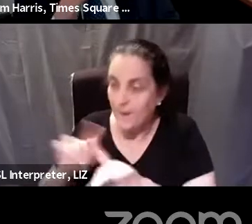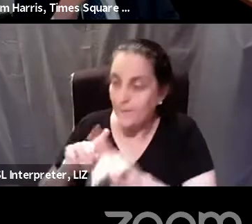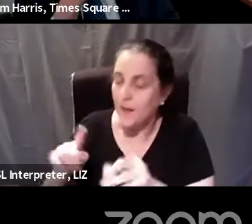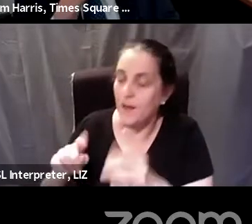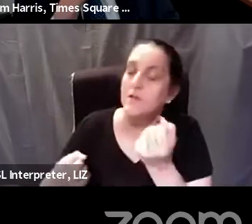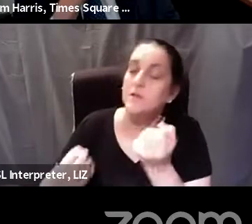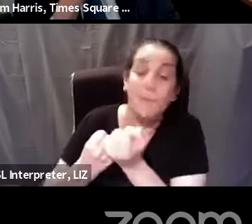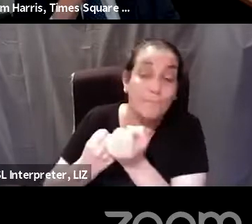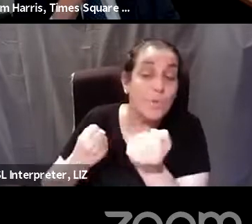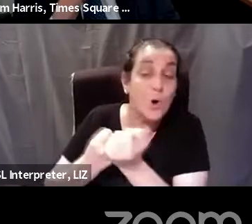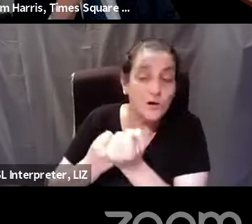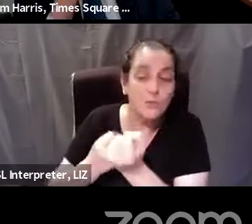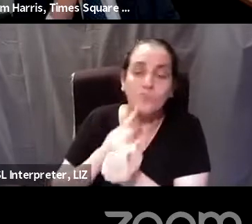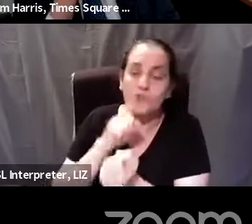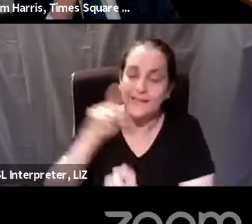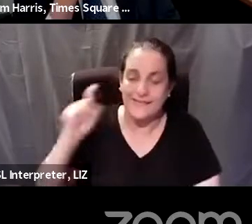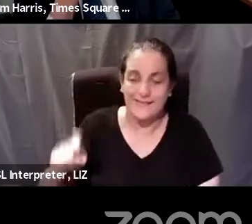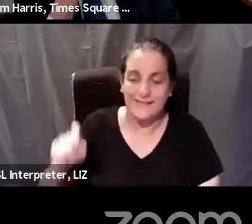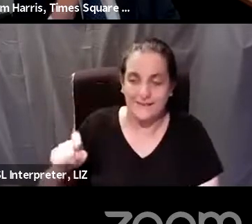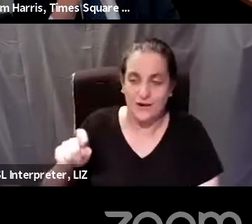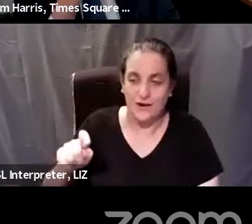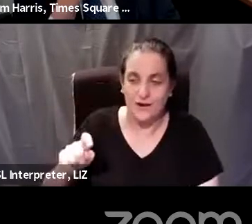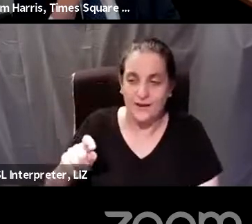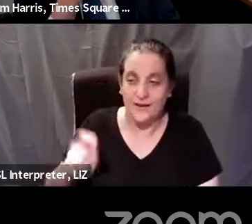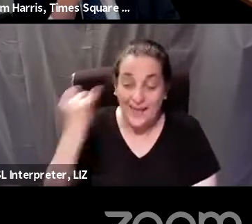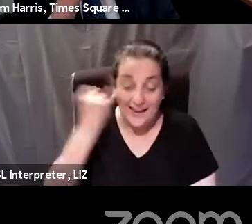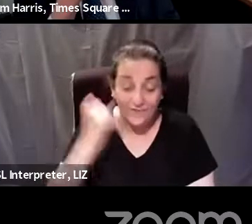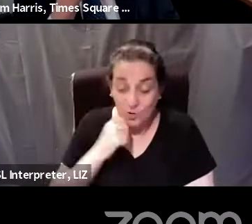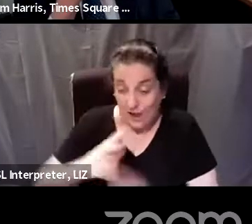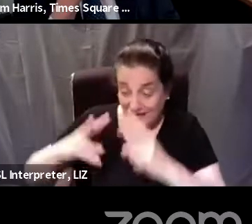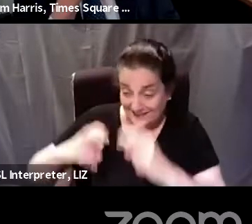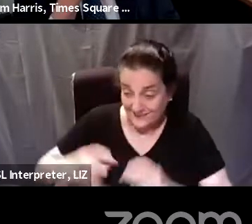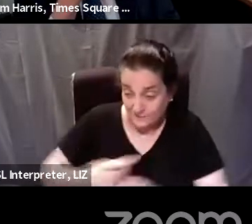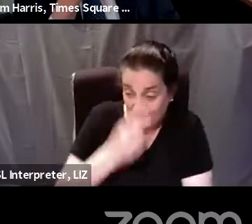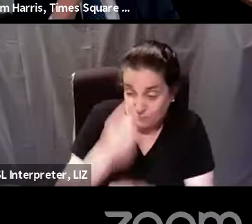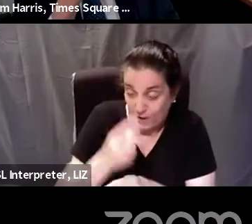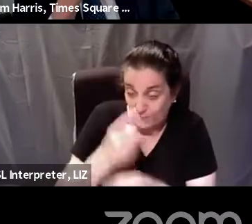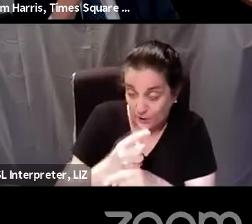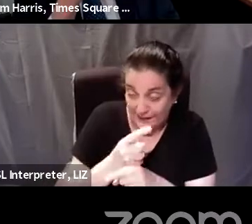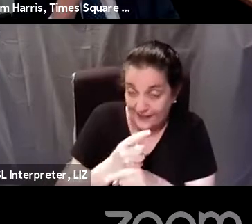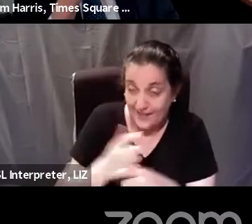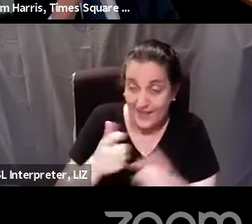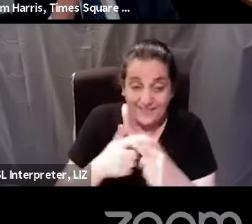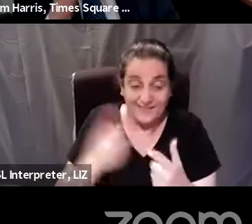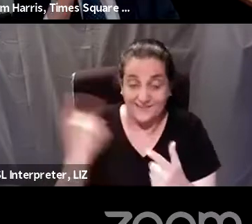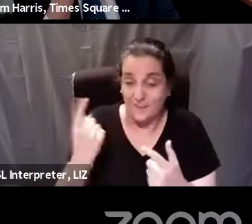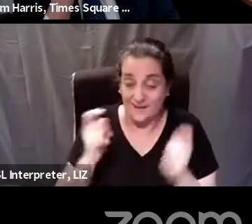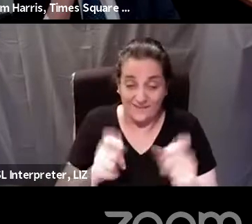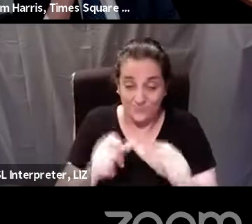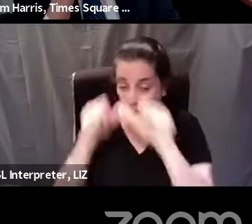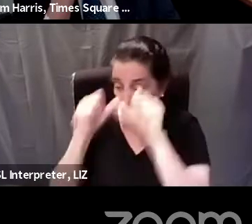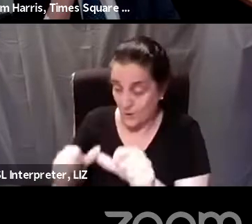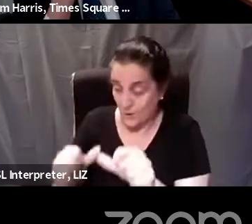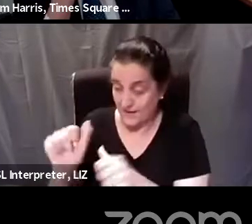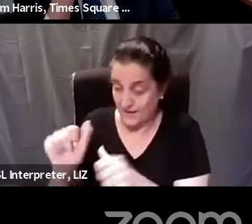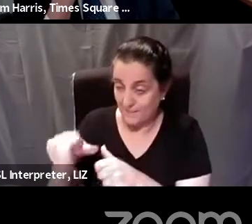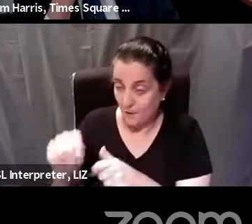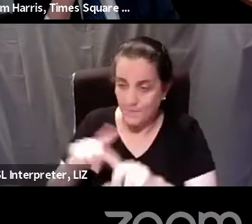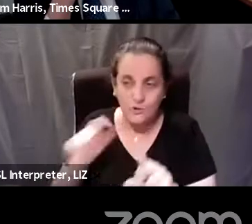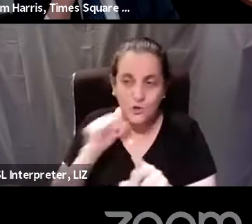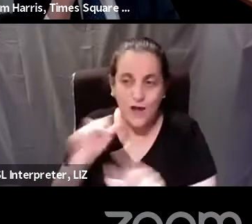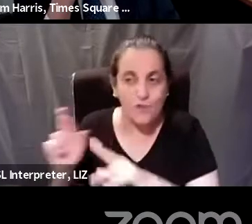proper assessment, you can just be thrown in your own place like myself and be one step from